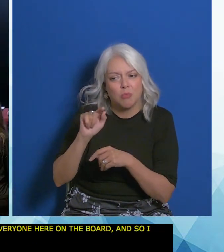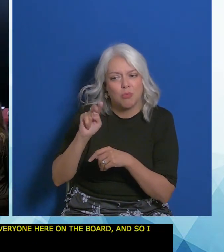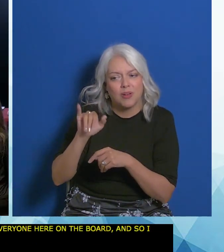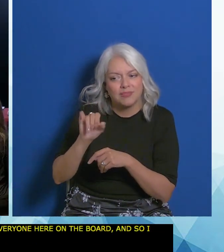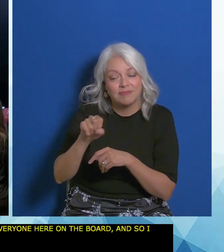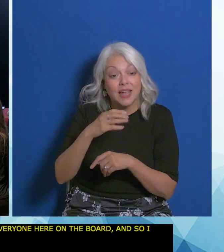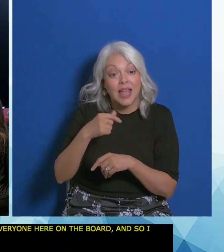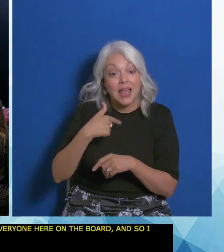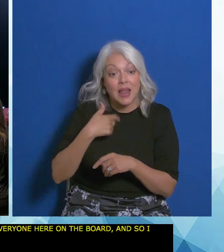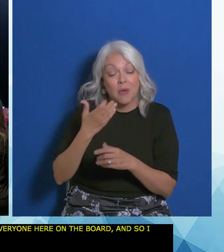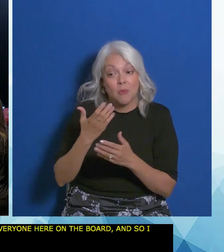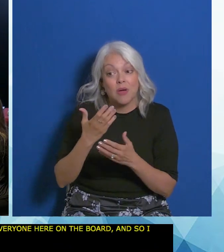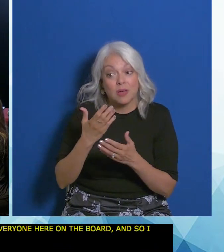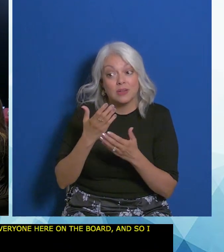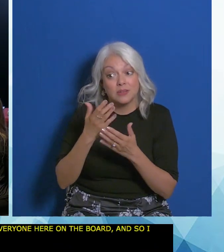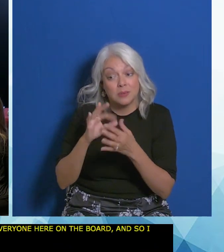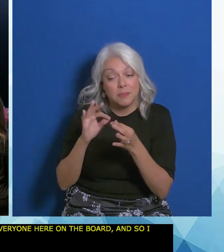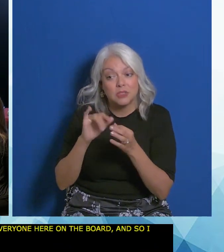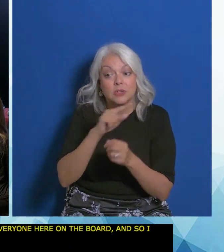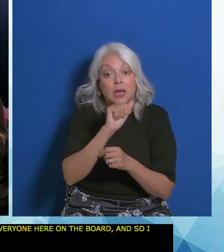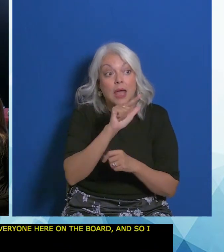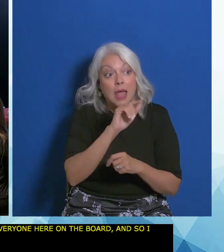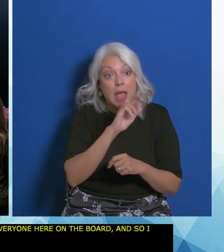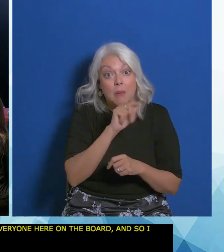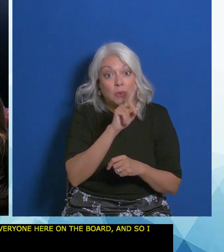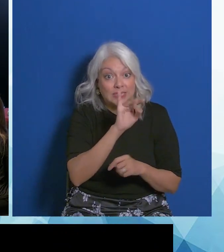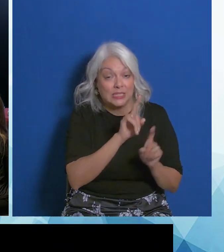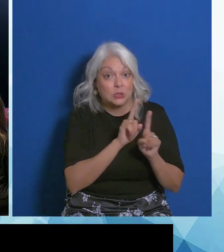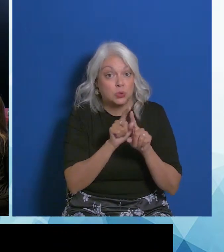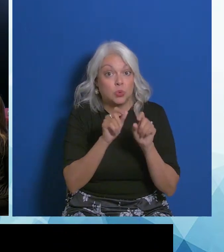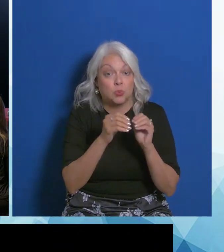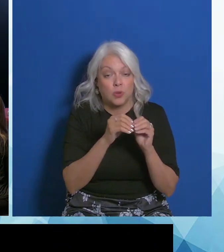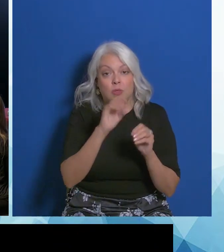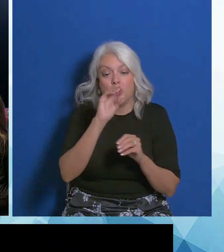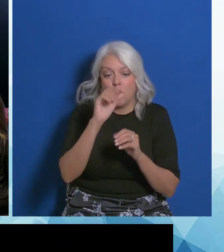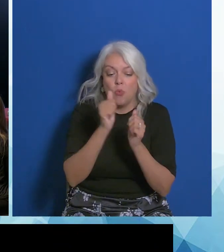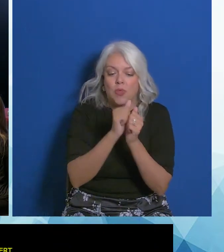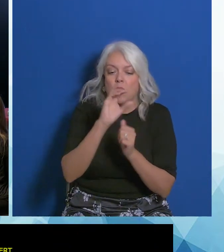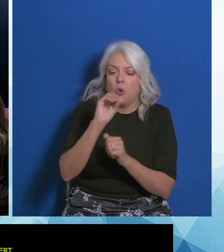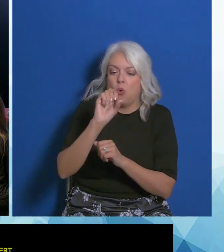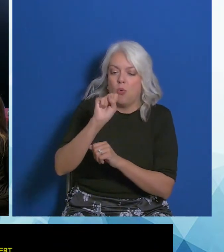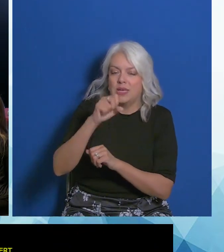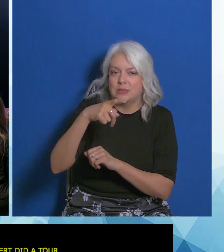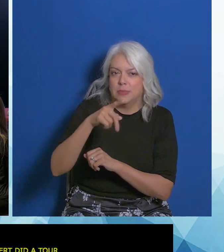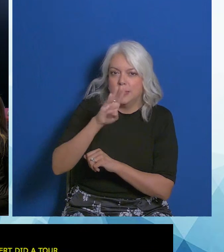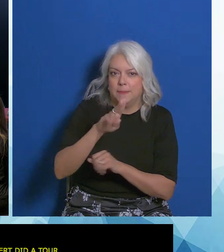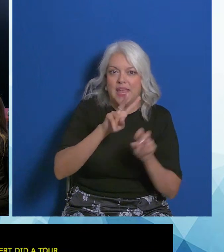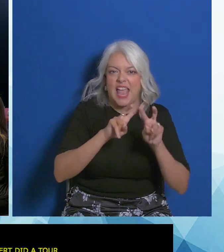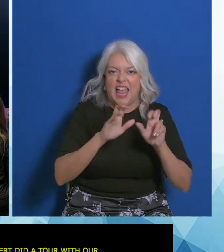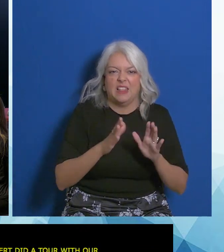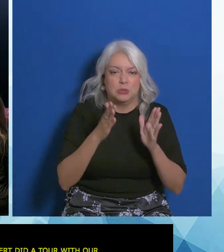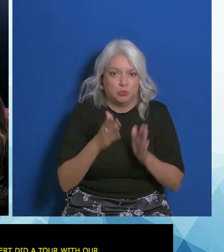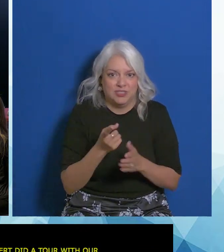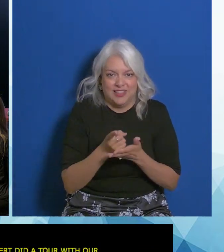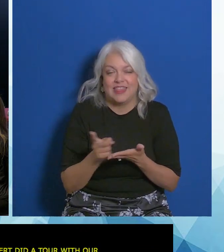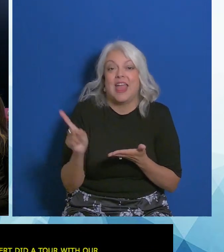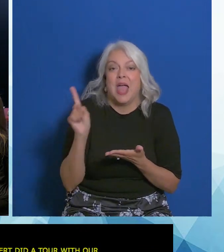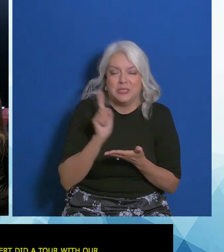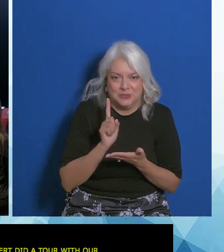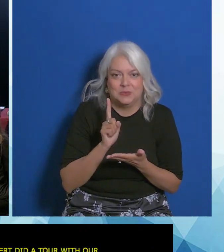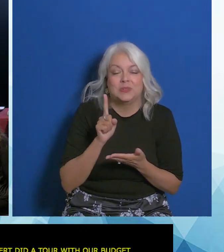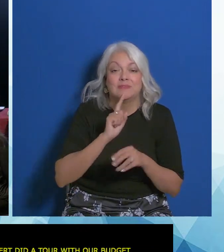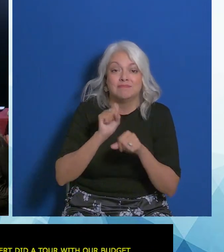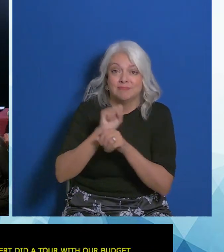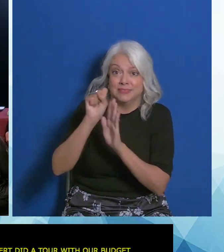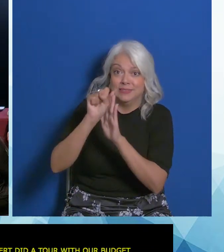to mention Albert did a tour with our OSPB budget analyst. What was that, maybe last week as well? So getting them to